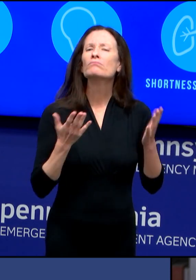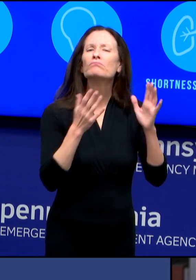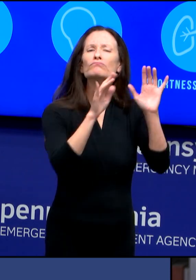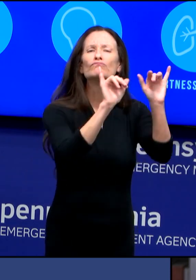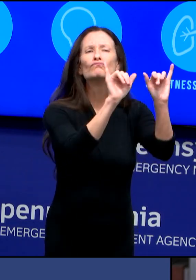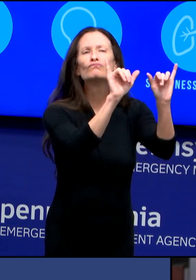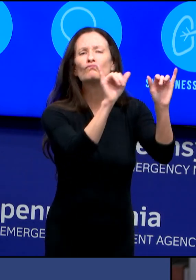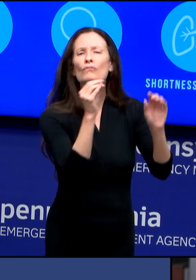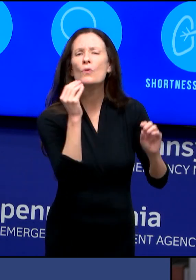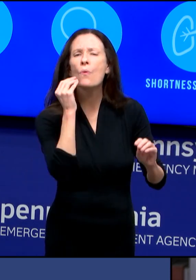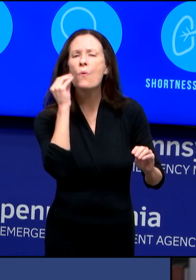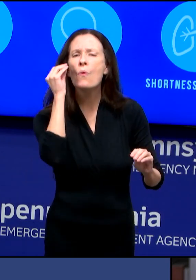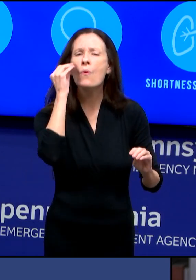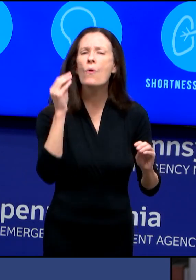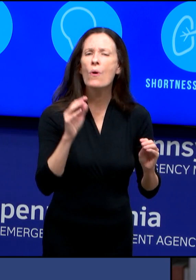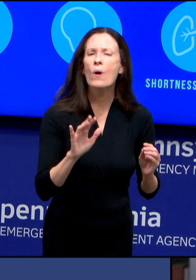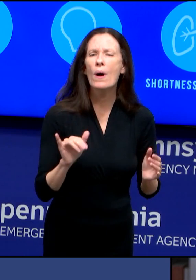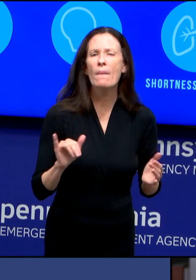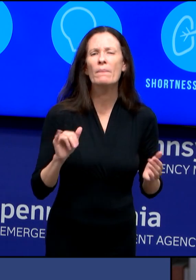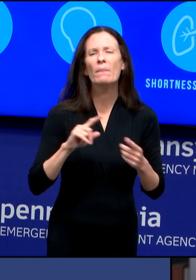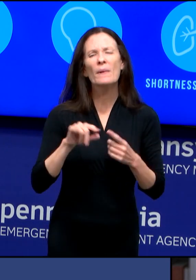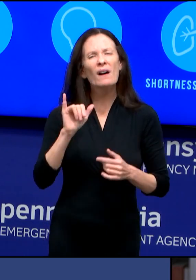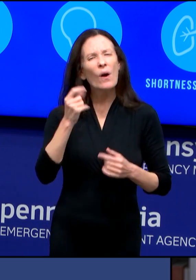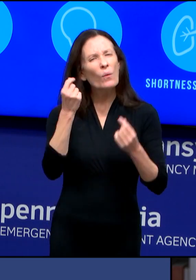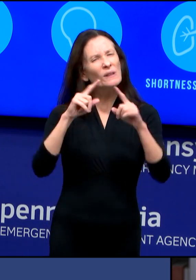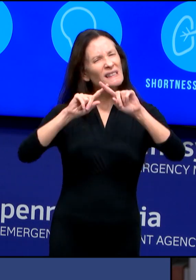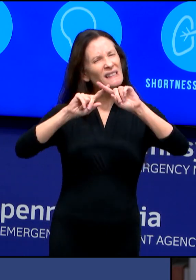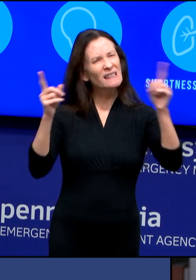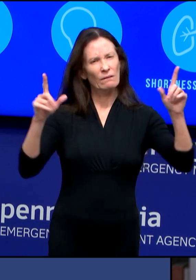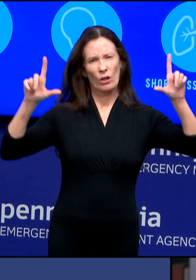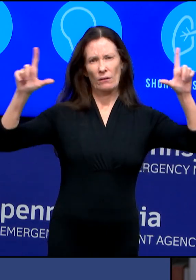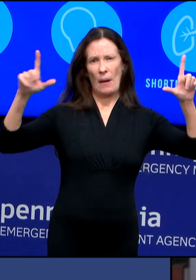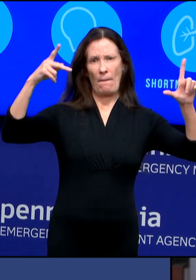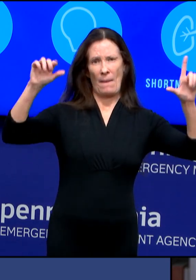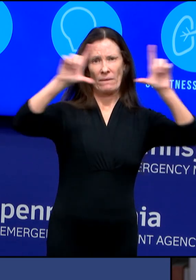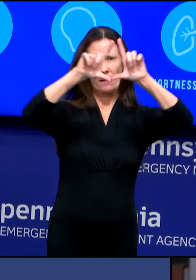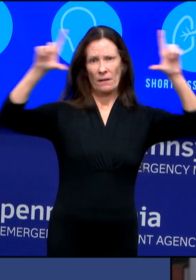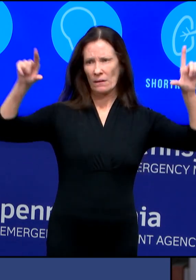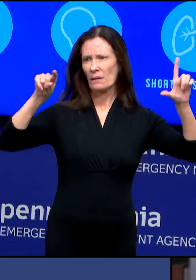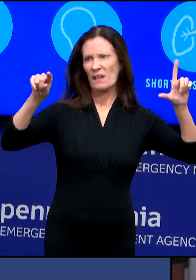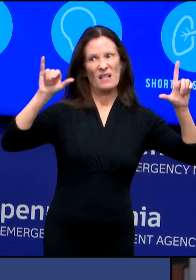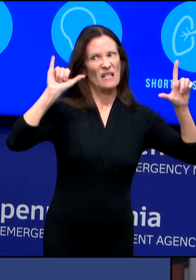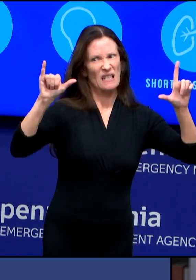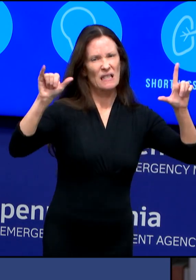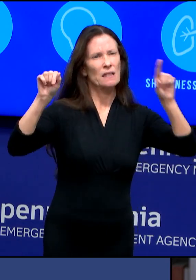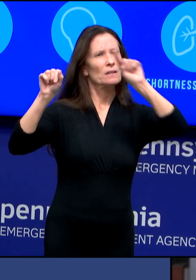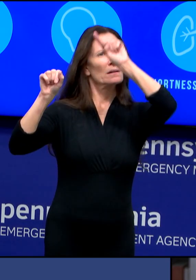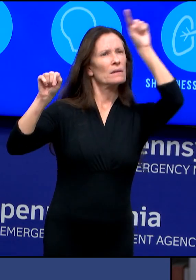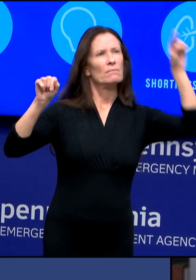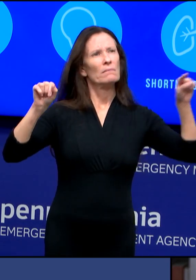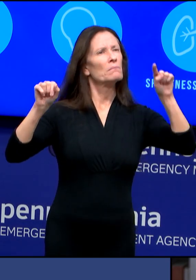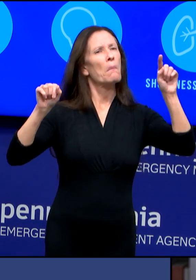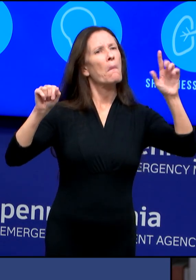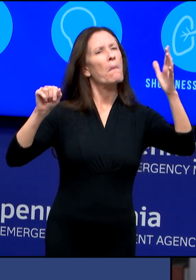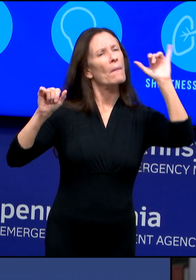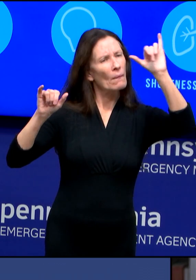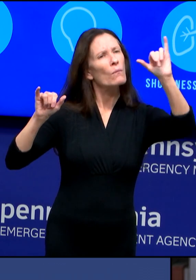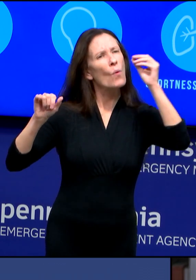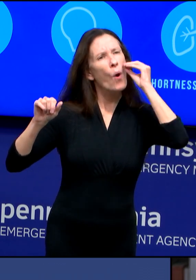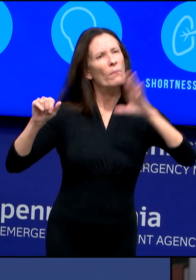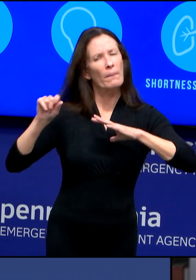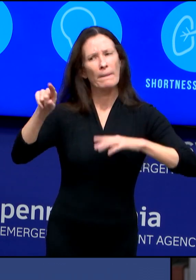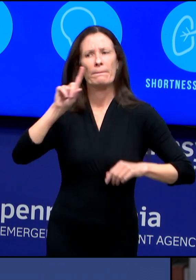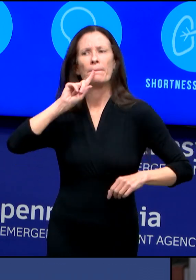They should ask themselves again, if they get up in the morning, is there